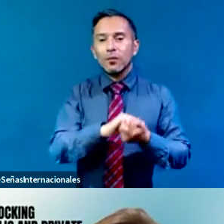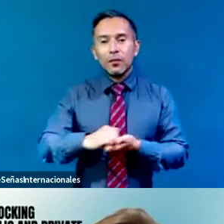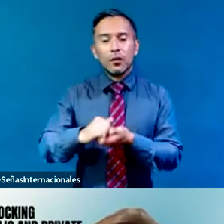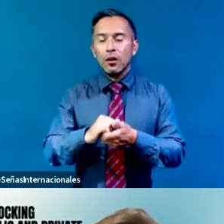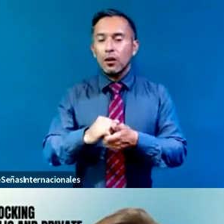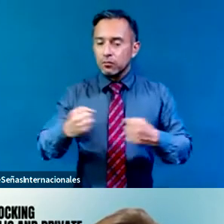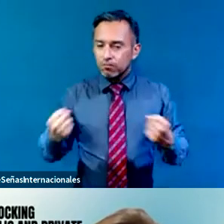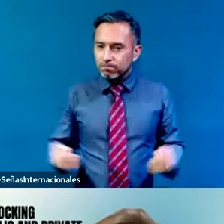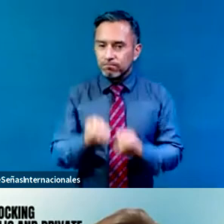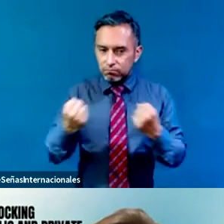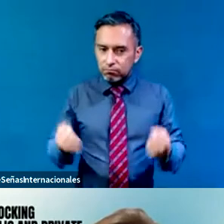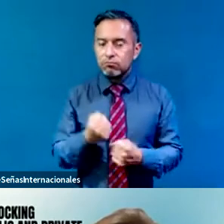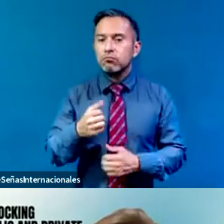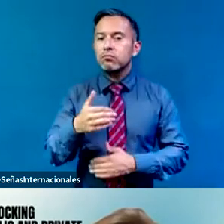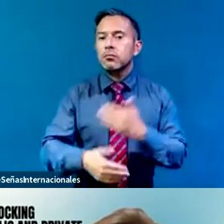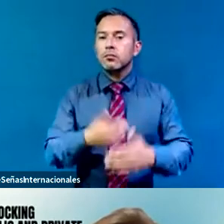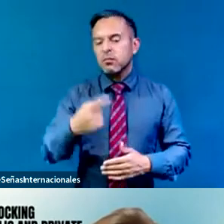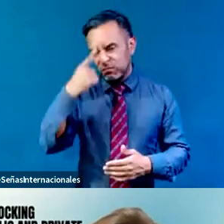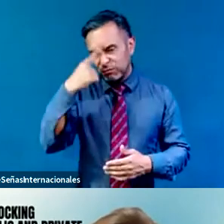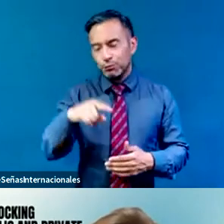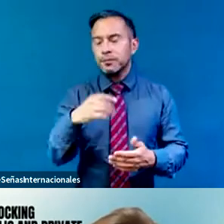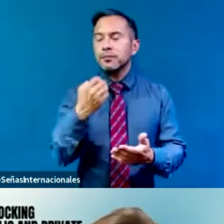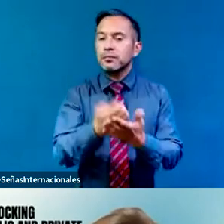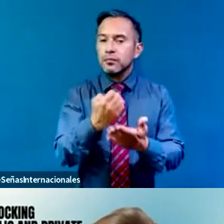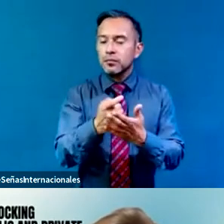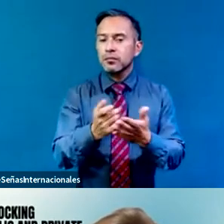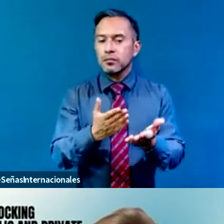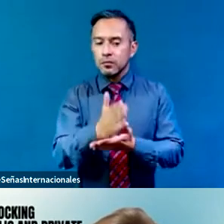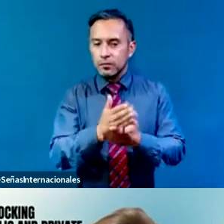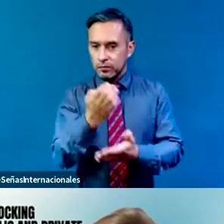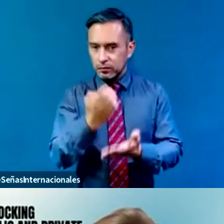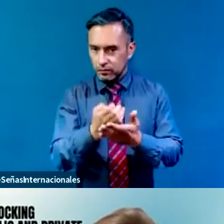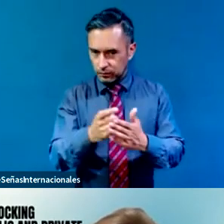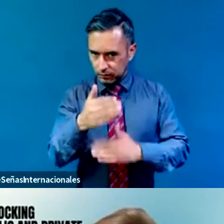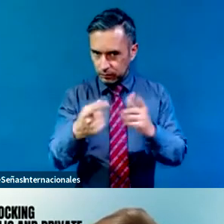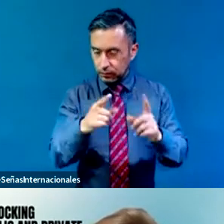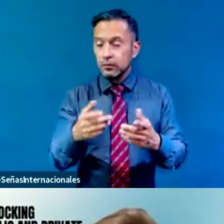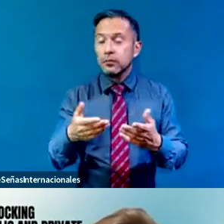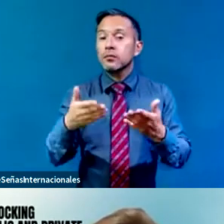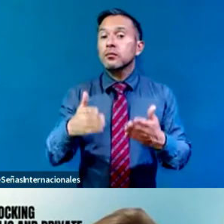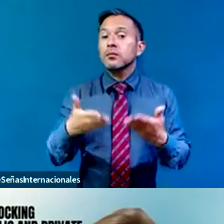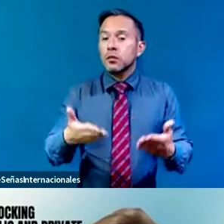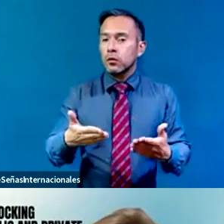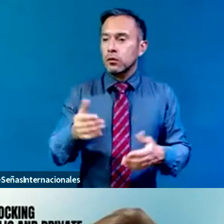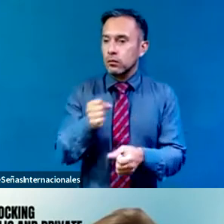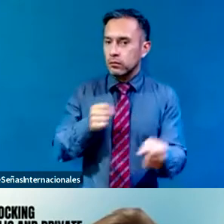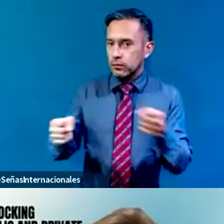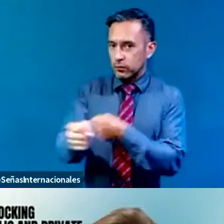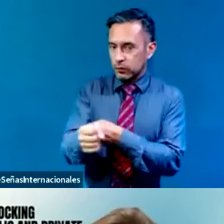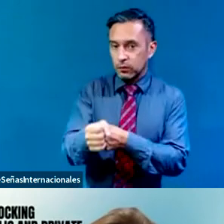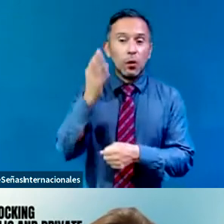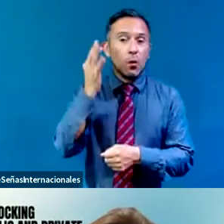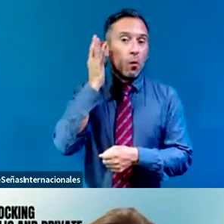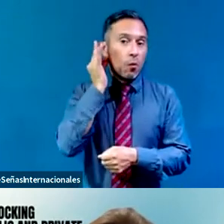and rights. And now I'd like to welcome two more leaders of the Action Coalition to hear about